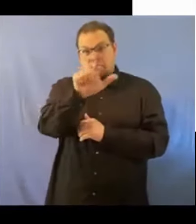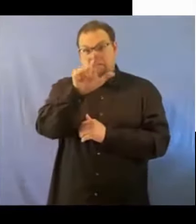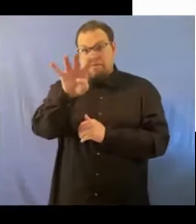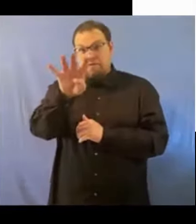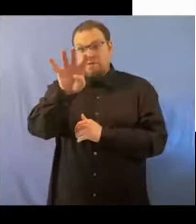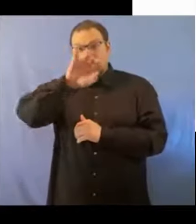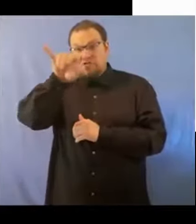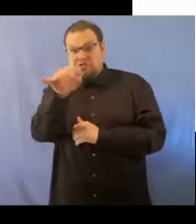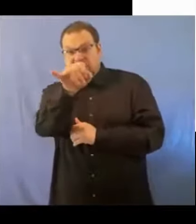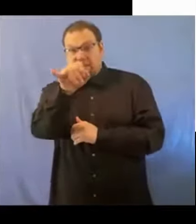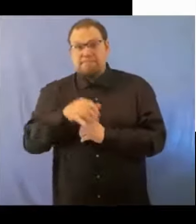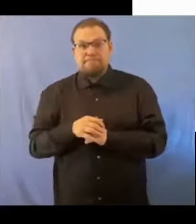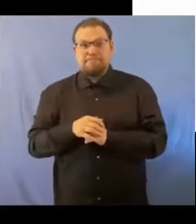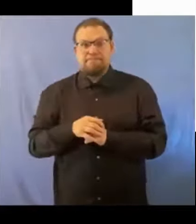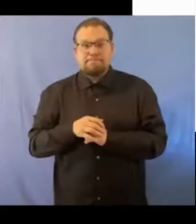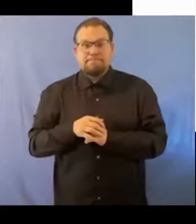bit.ly/MEET24J.